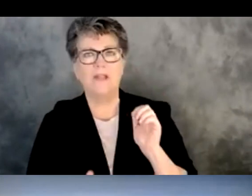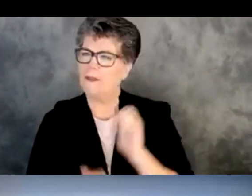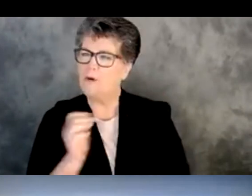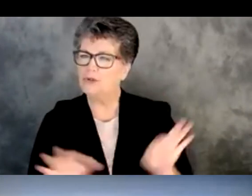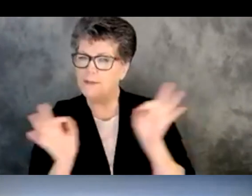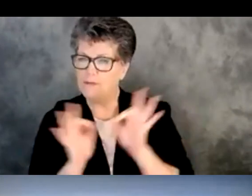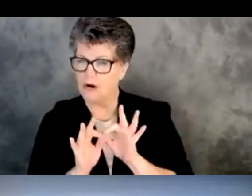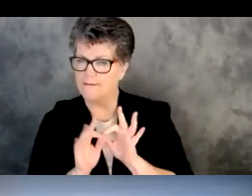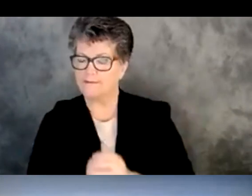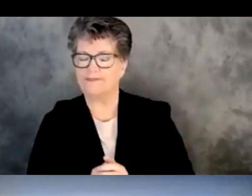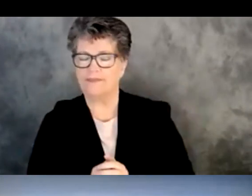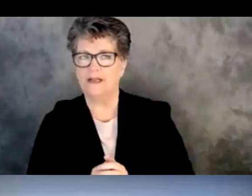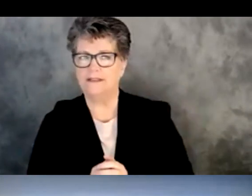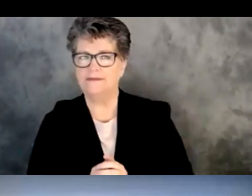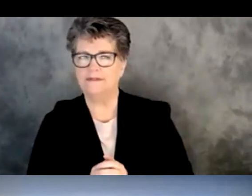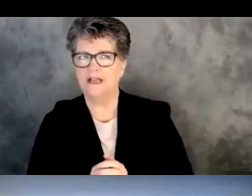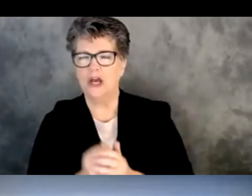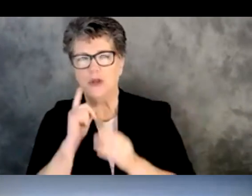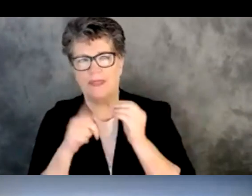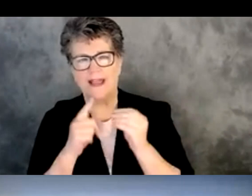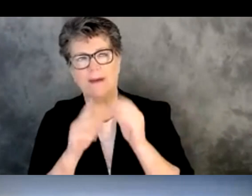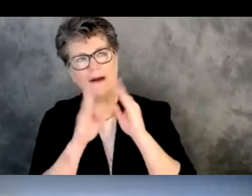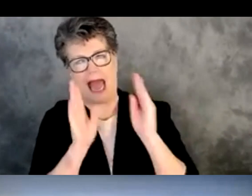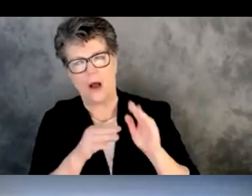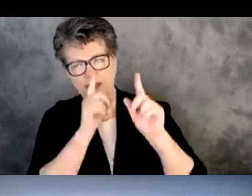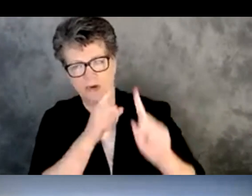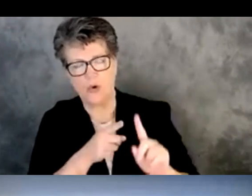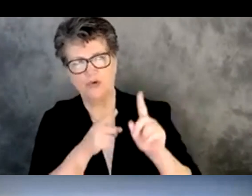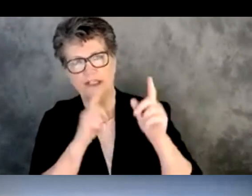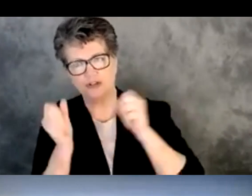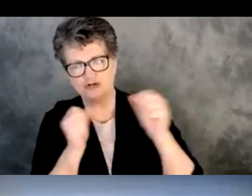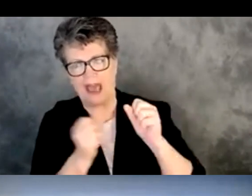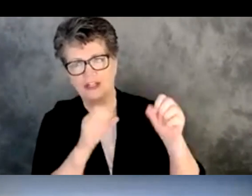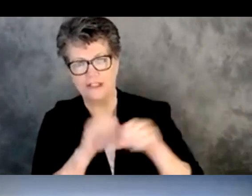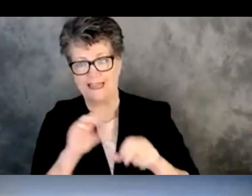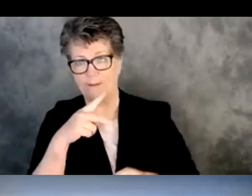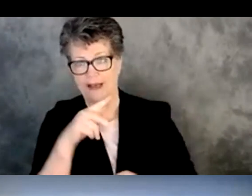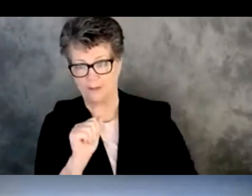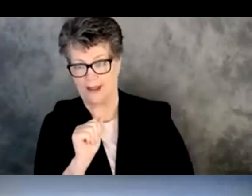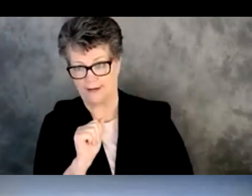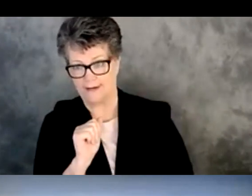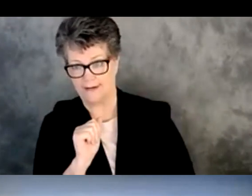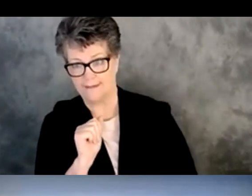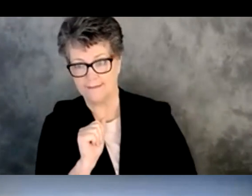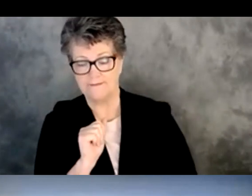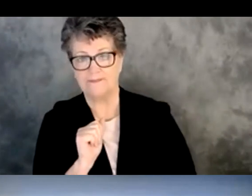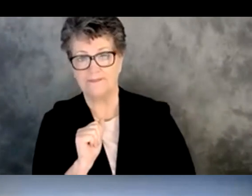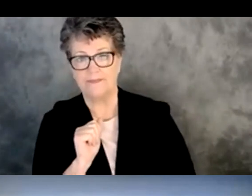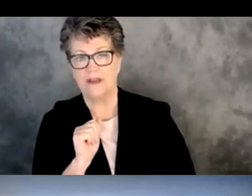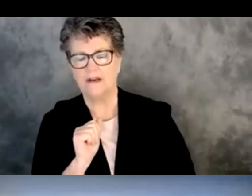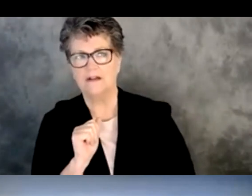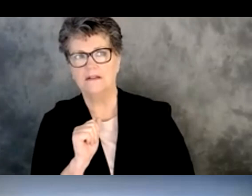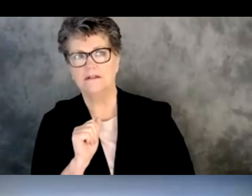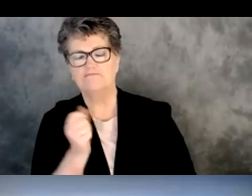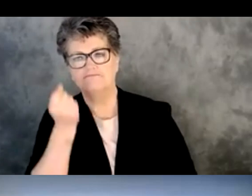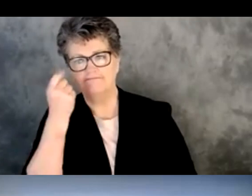thing is when we think about housing goals and strategies in the master plan for aging, is recognizing